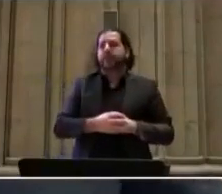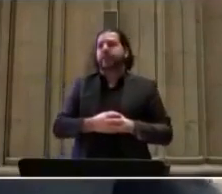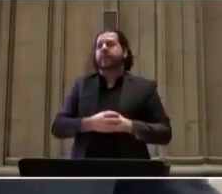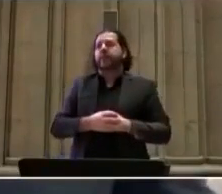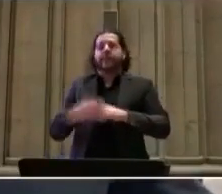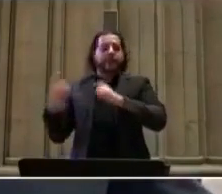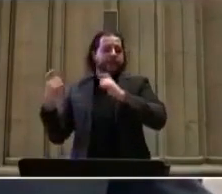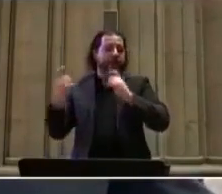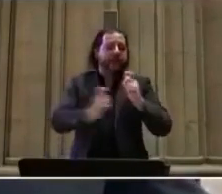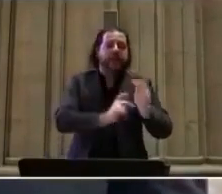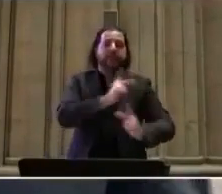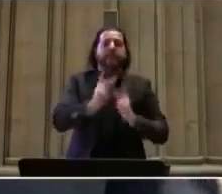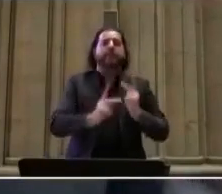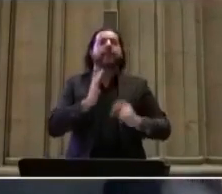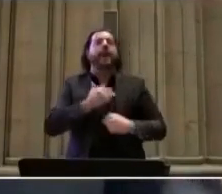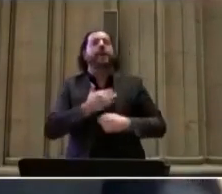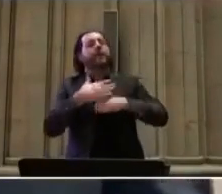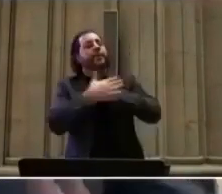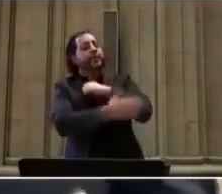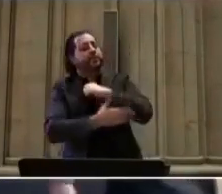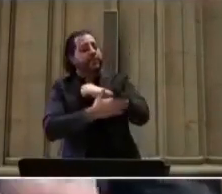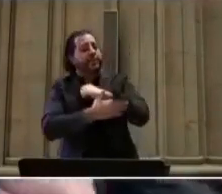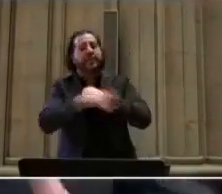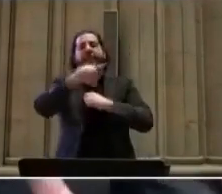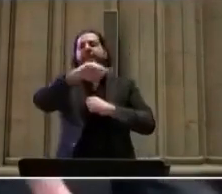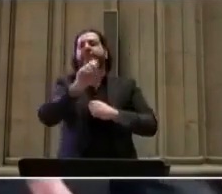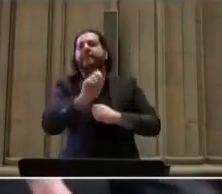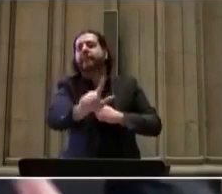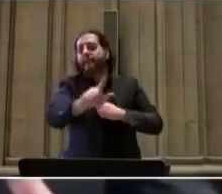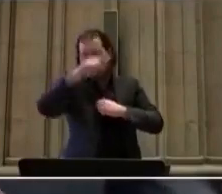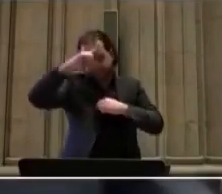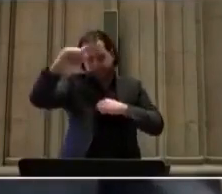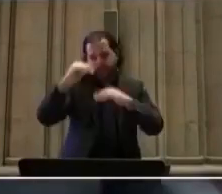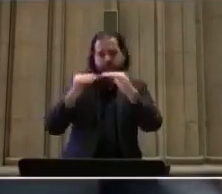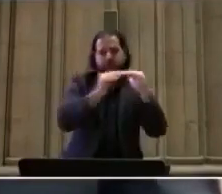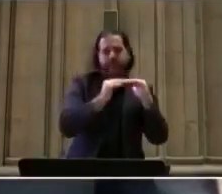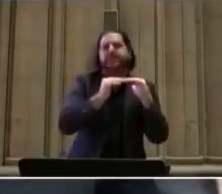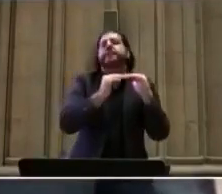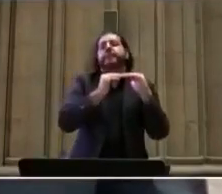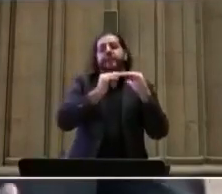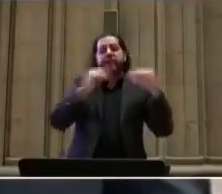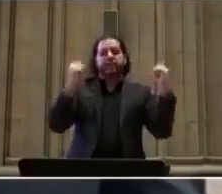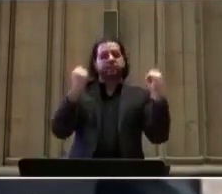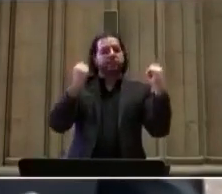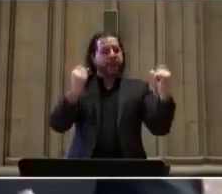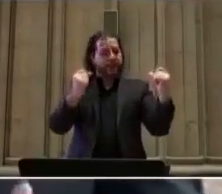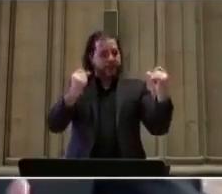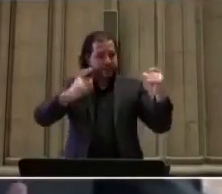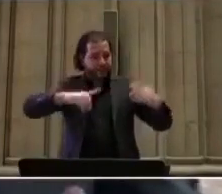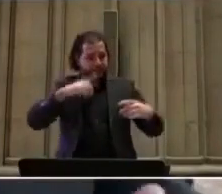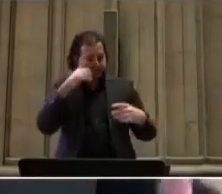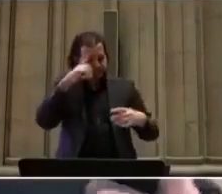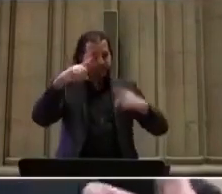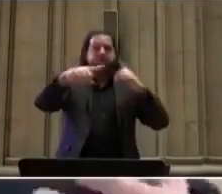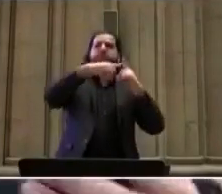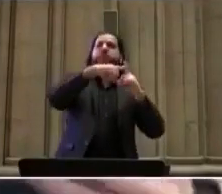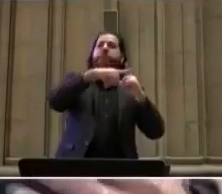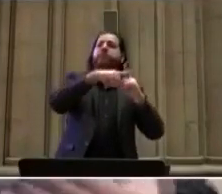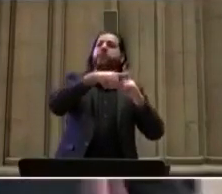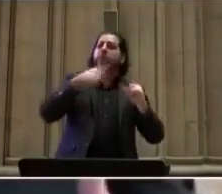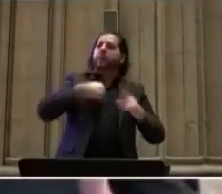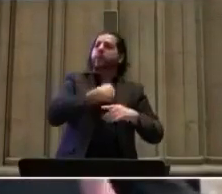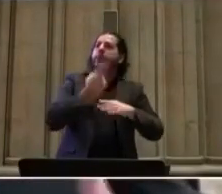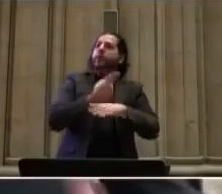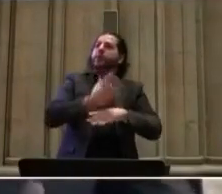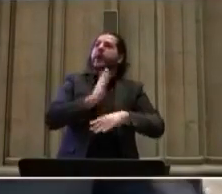Give to the people of our country a zeal for justice and the strength of forbearance, that we may use